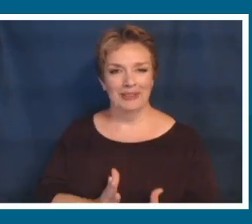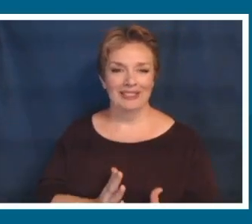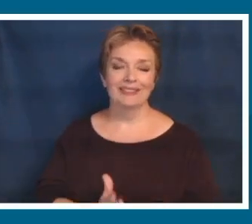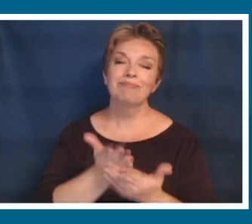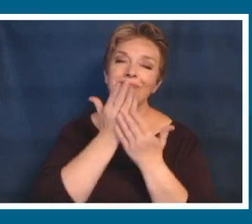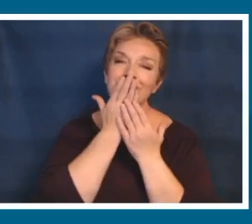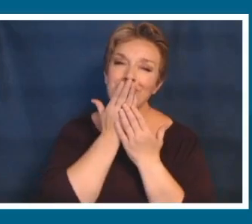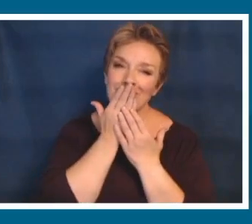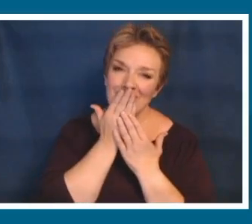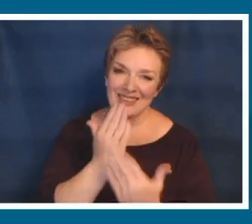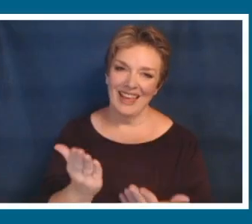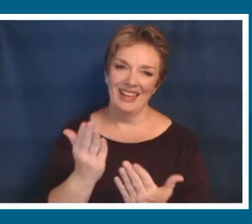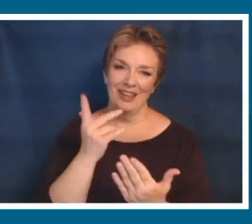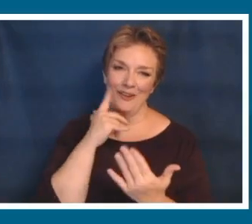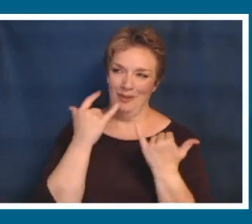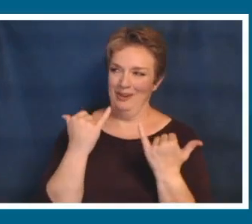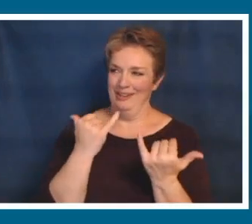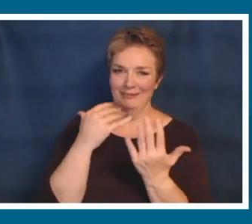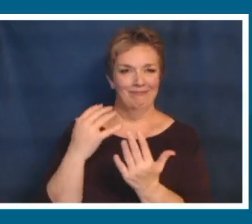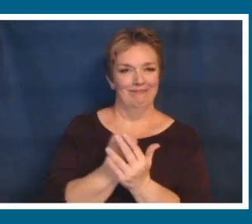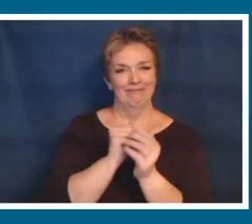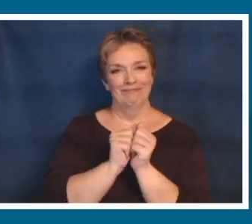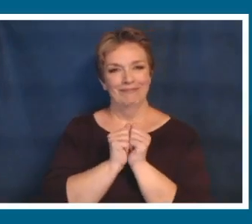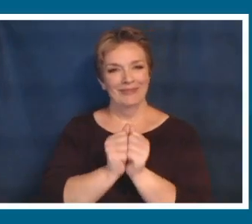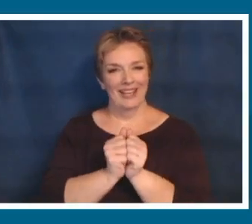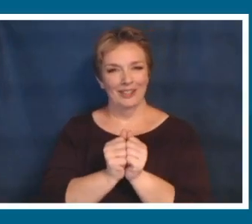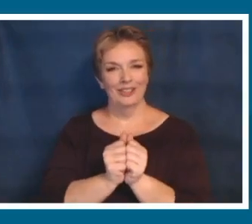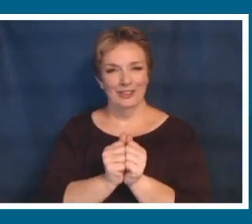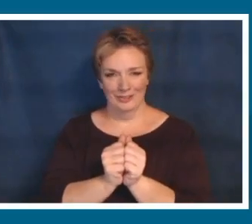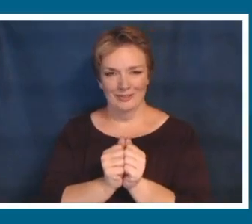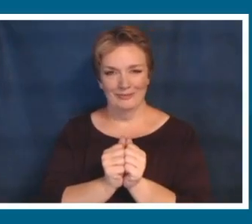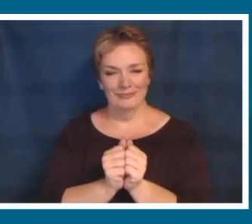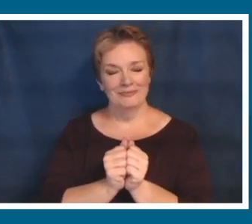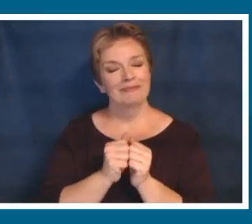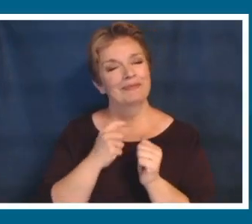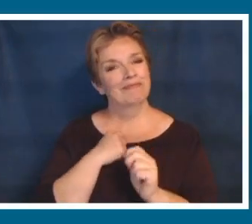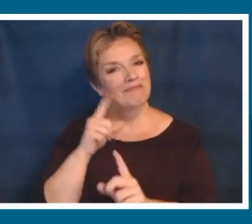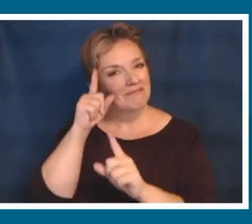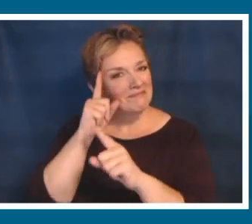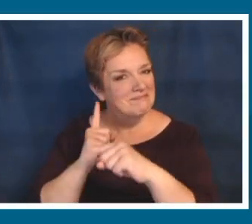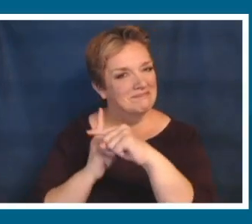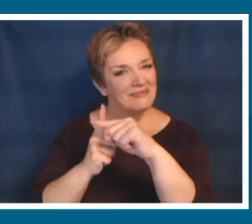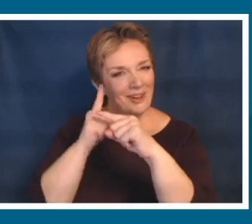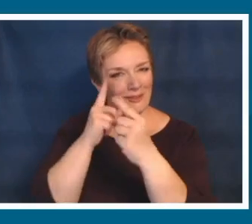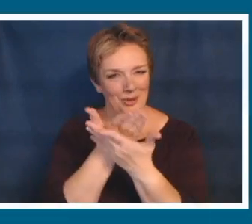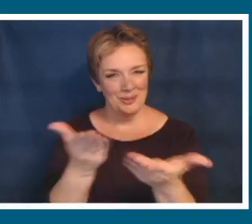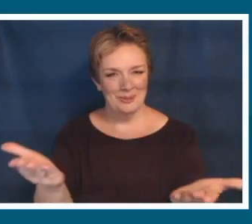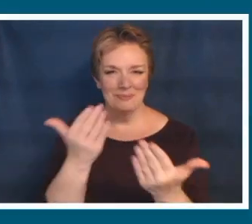spending today with us, and we wish you all the very best. Thank you.